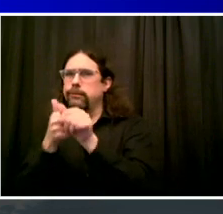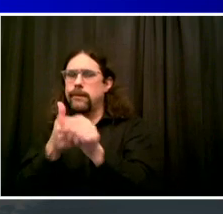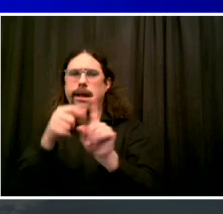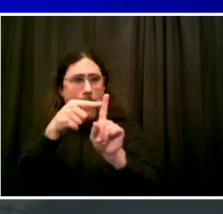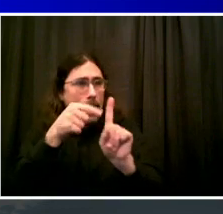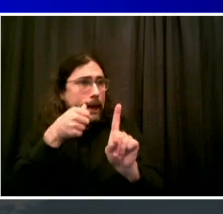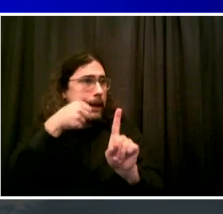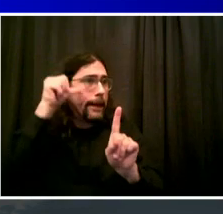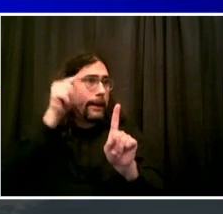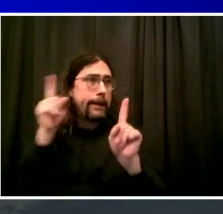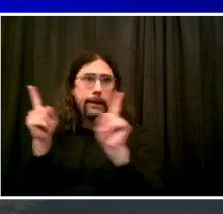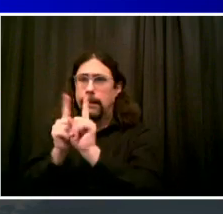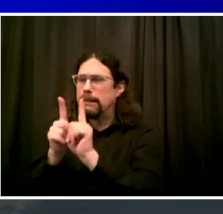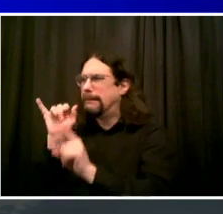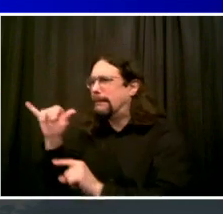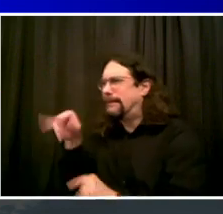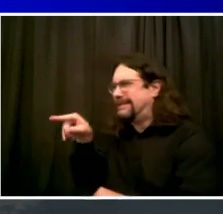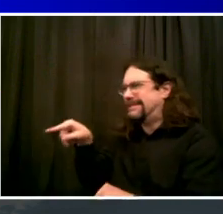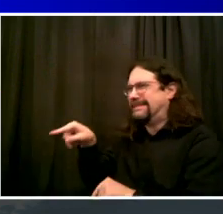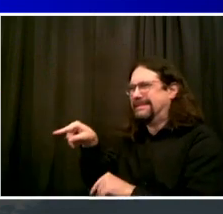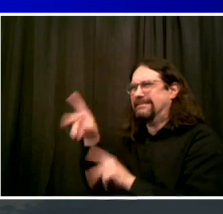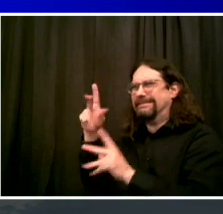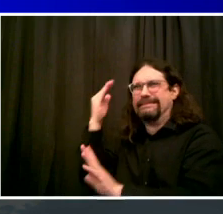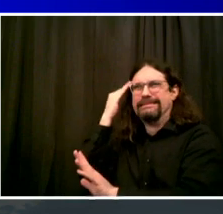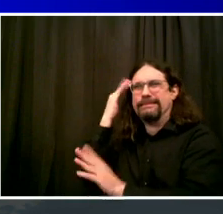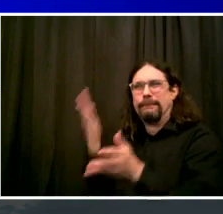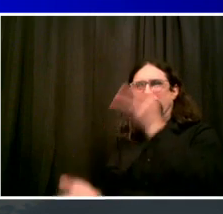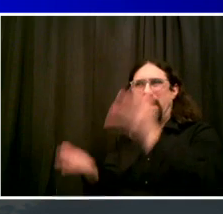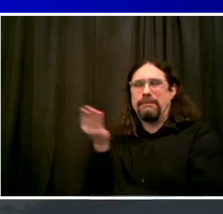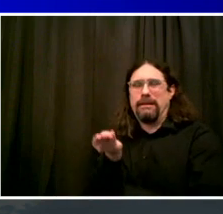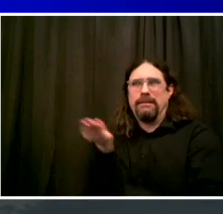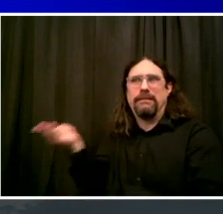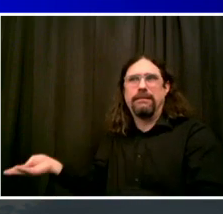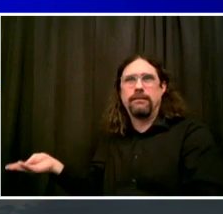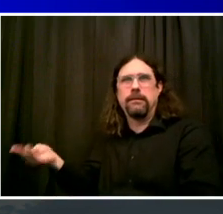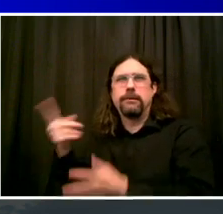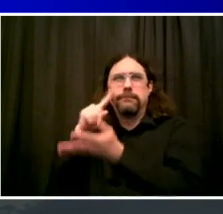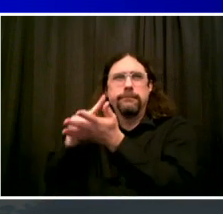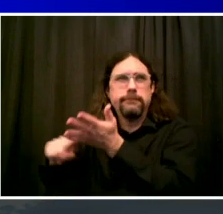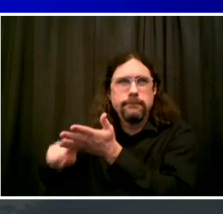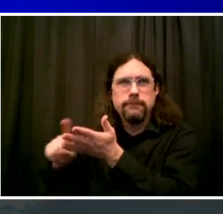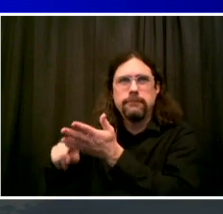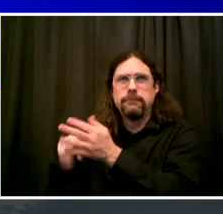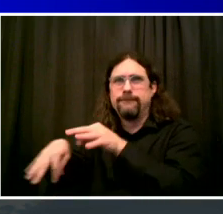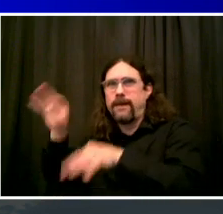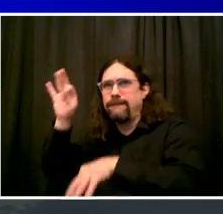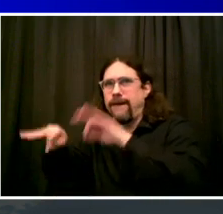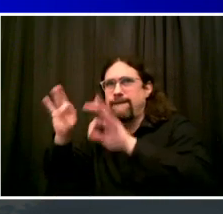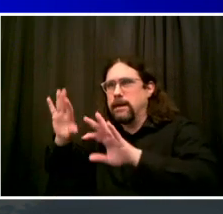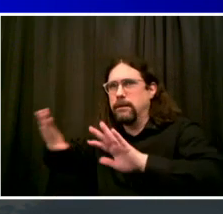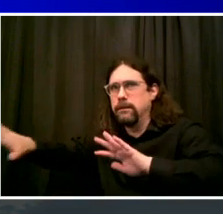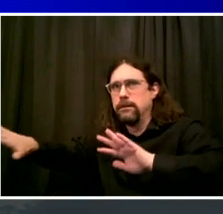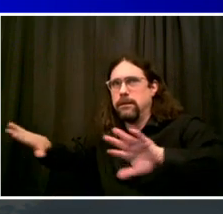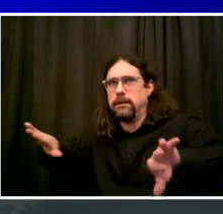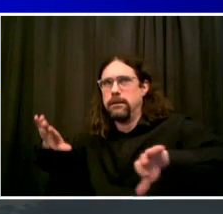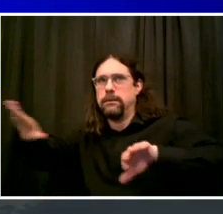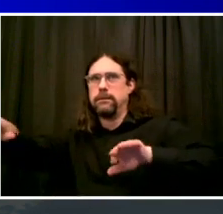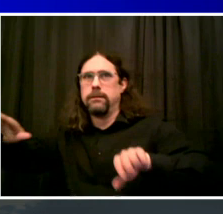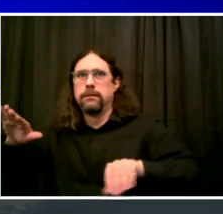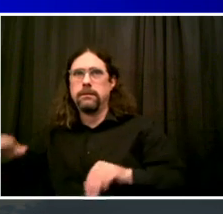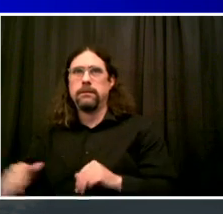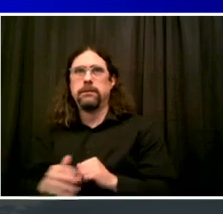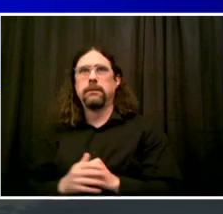for those who do require support and isolation, to make sure that that happens seamlessly.